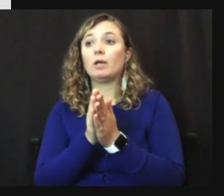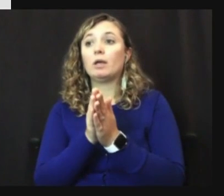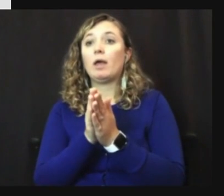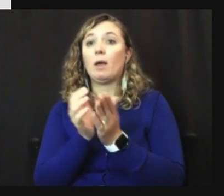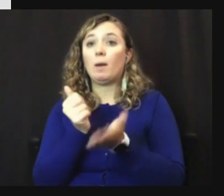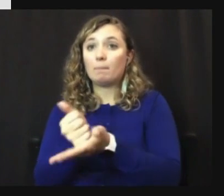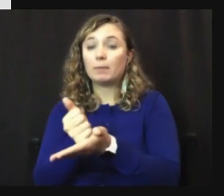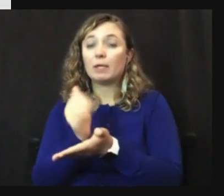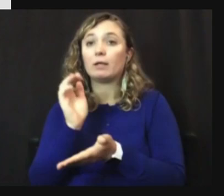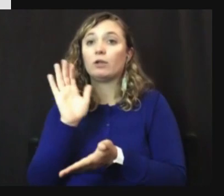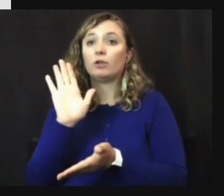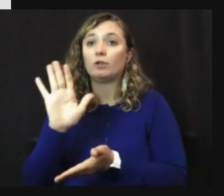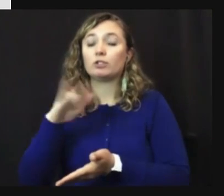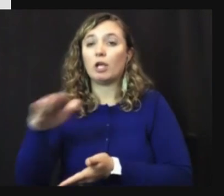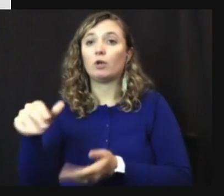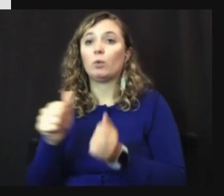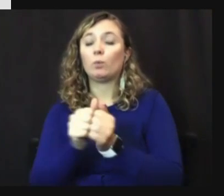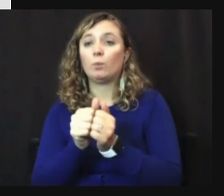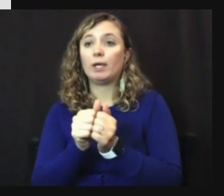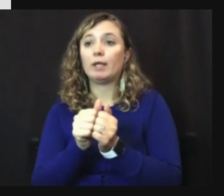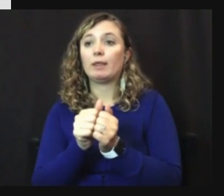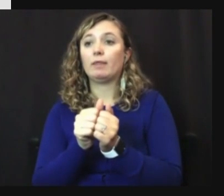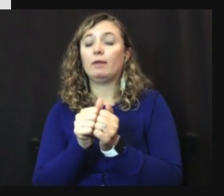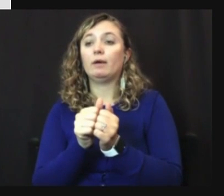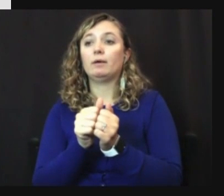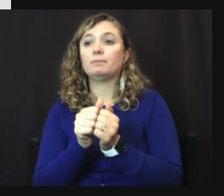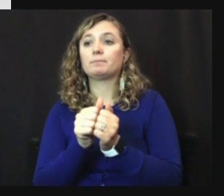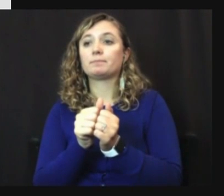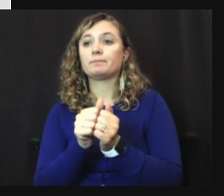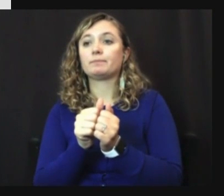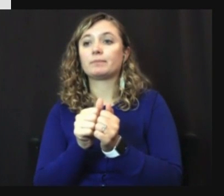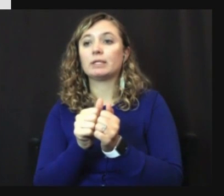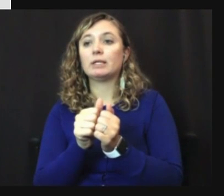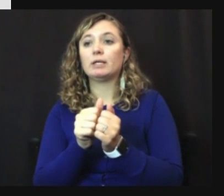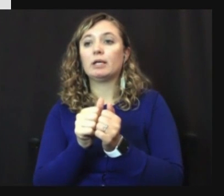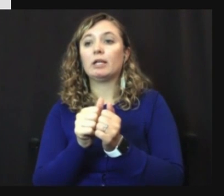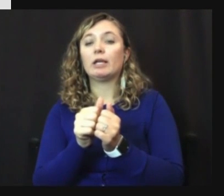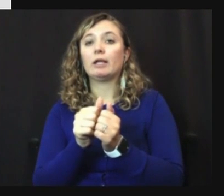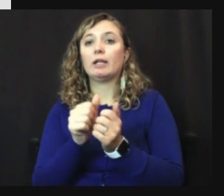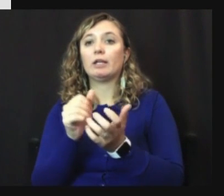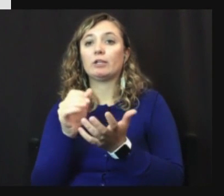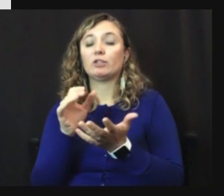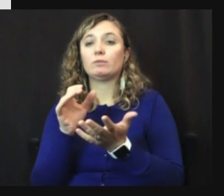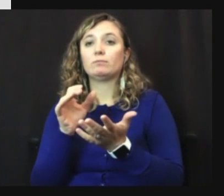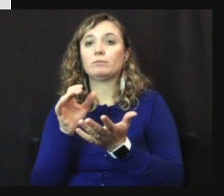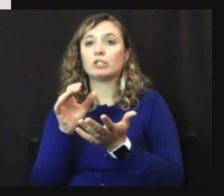eating by Katja Rowell and Jenny McLaughlin.